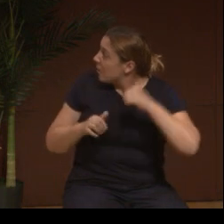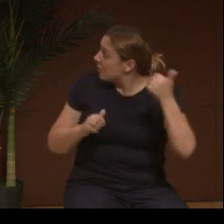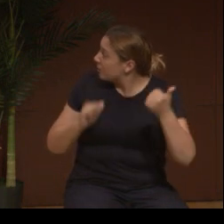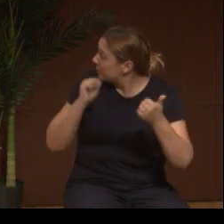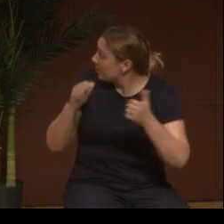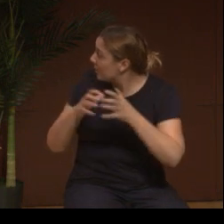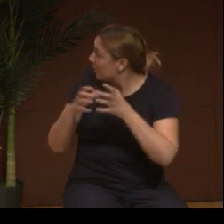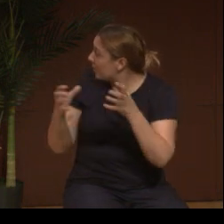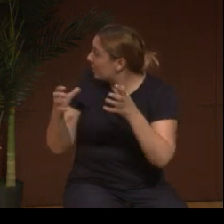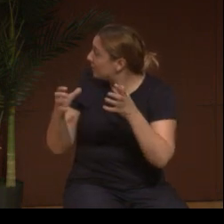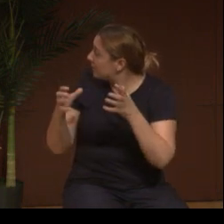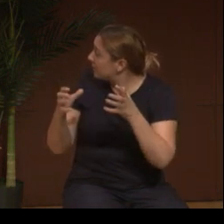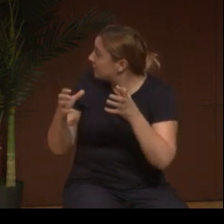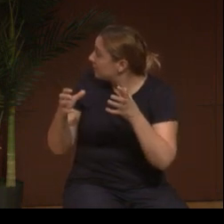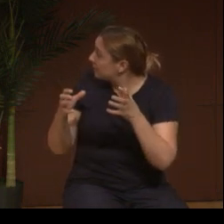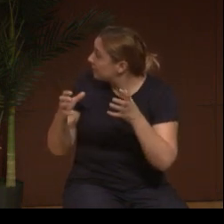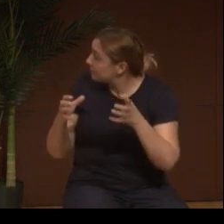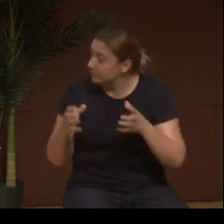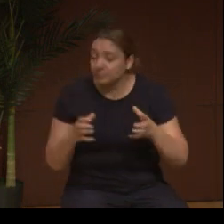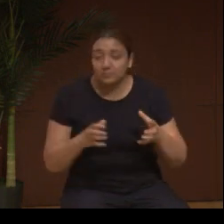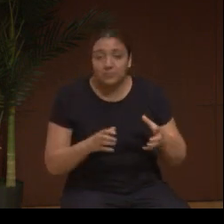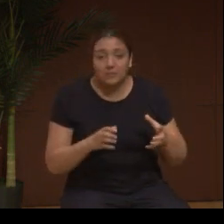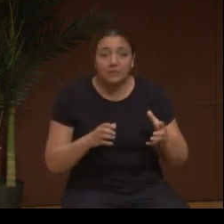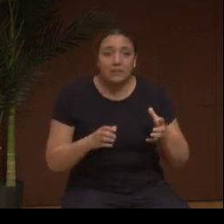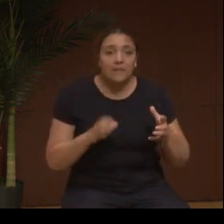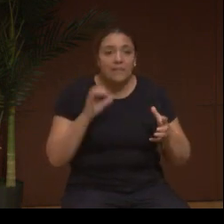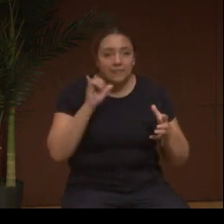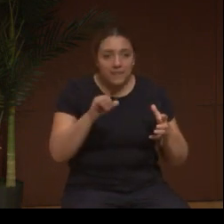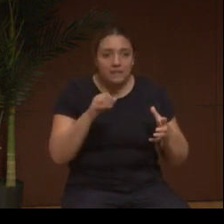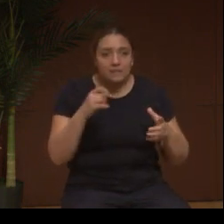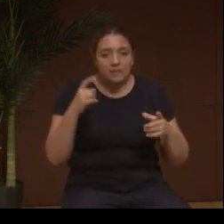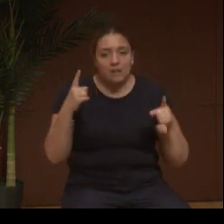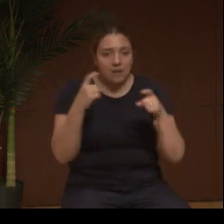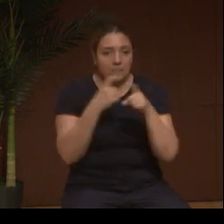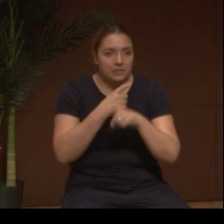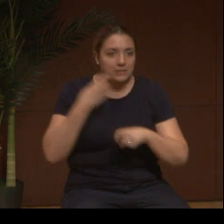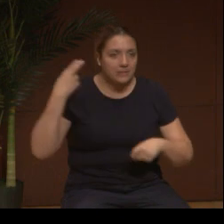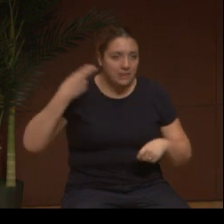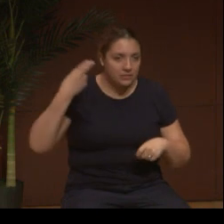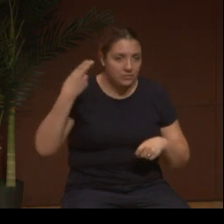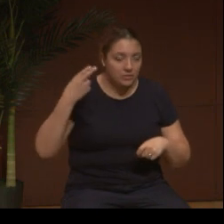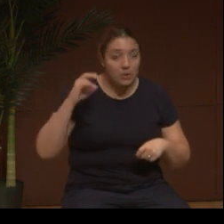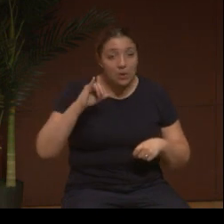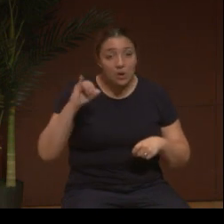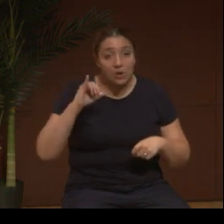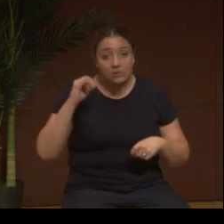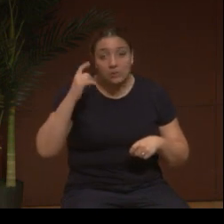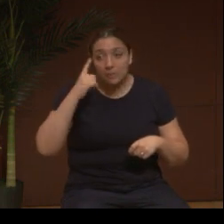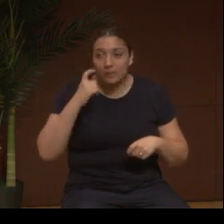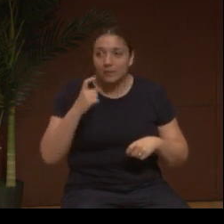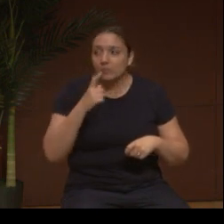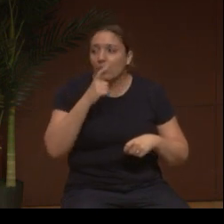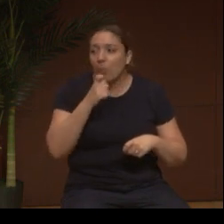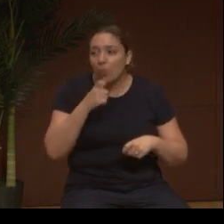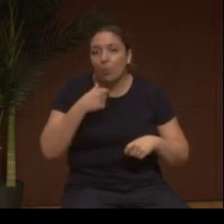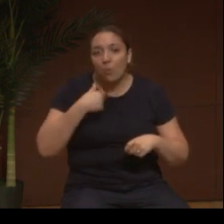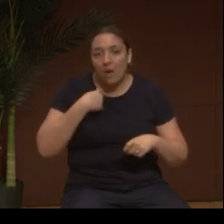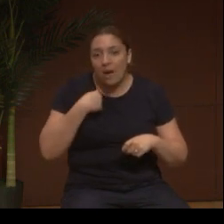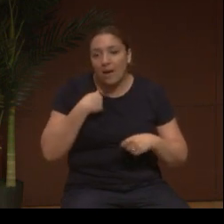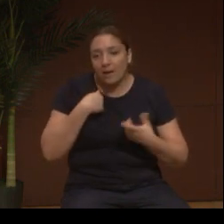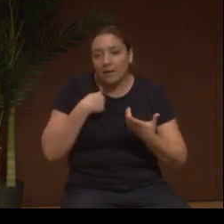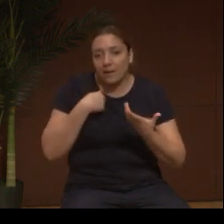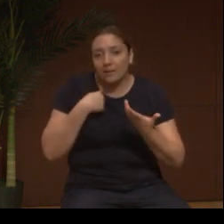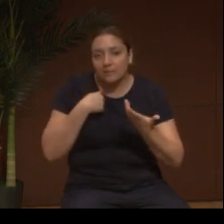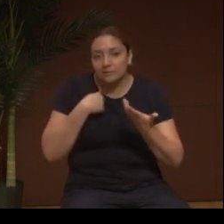is a product of a complex history. Okay? It's also a product of who I sampled or who was sampled.